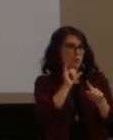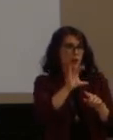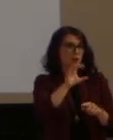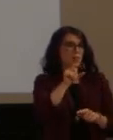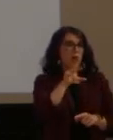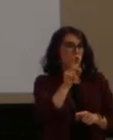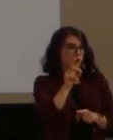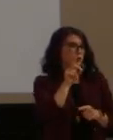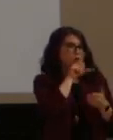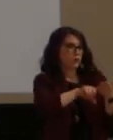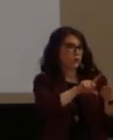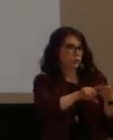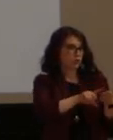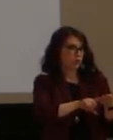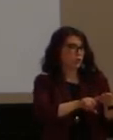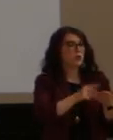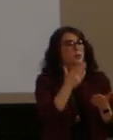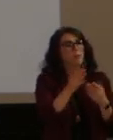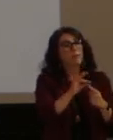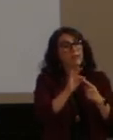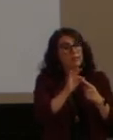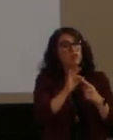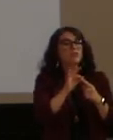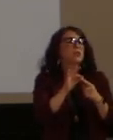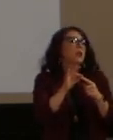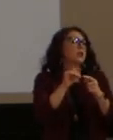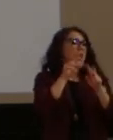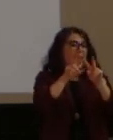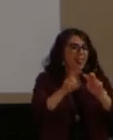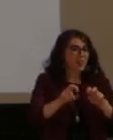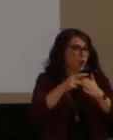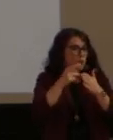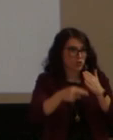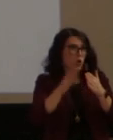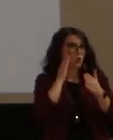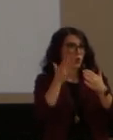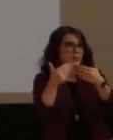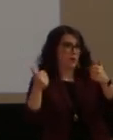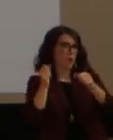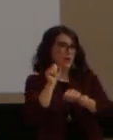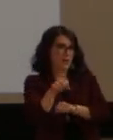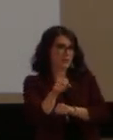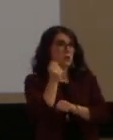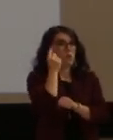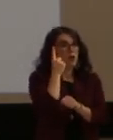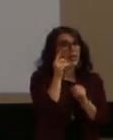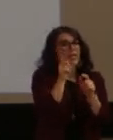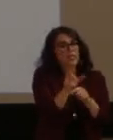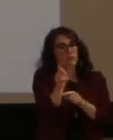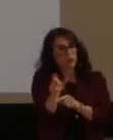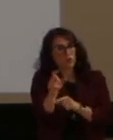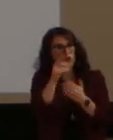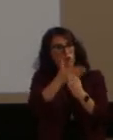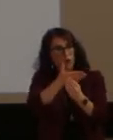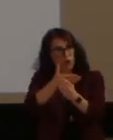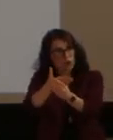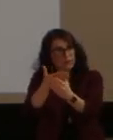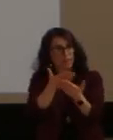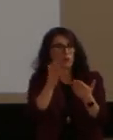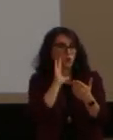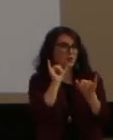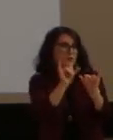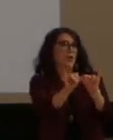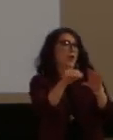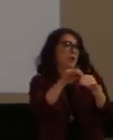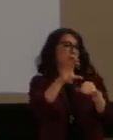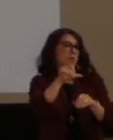with the exception of aggregate analytical results. All the other work, individual records, even aggregate data will stay